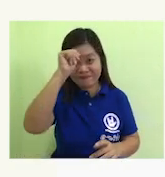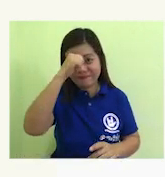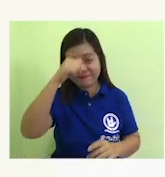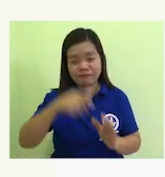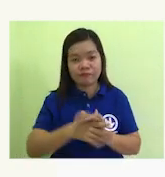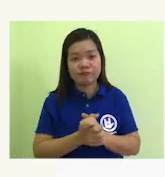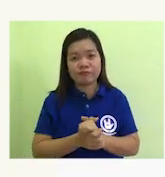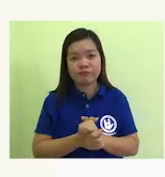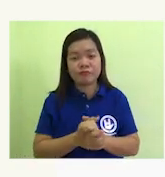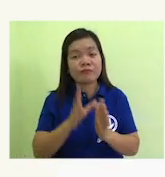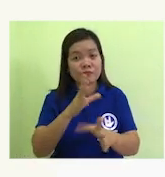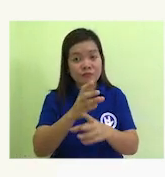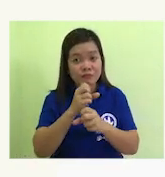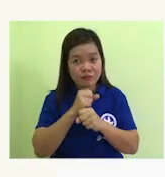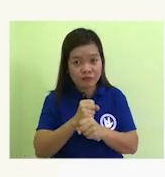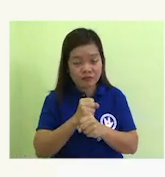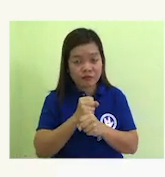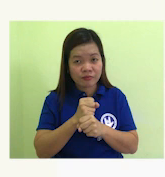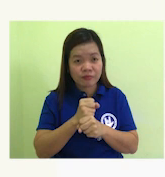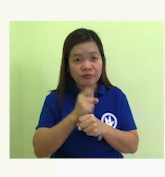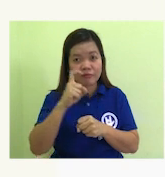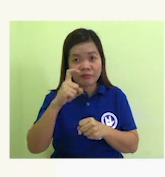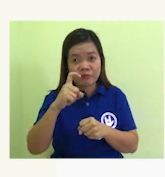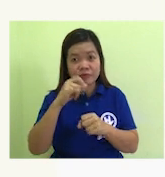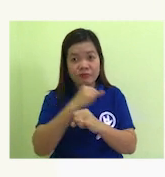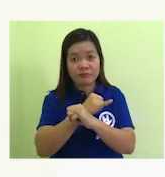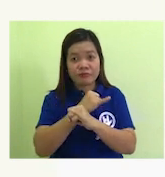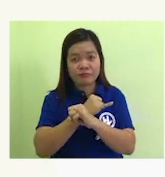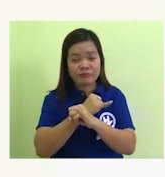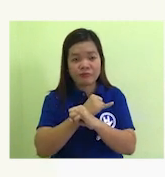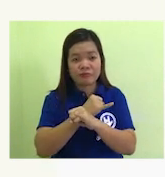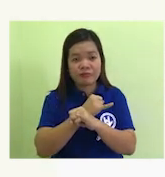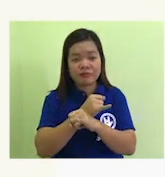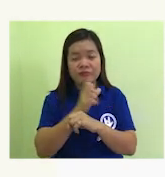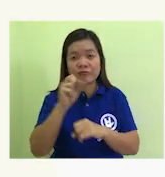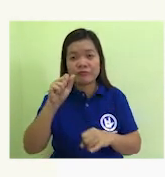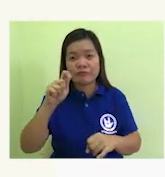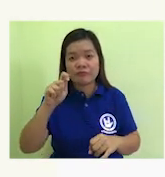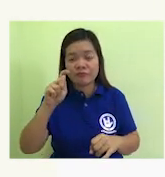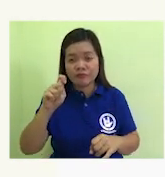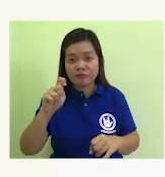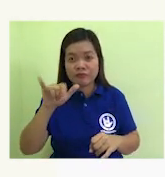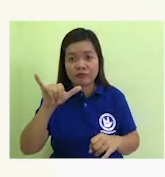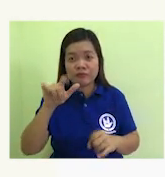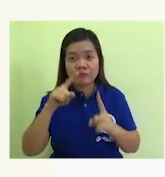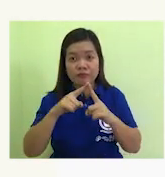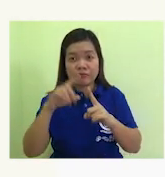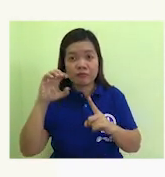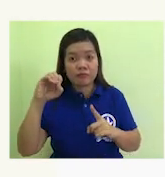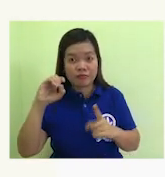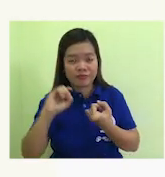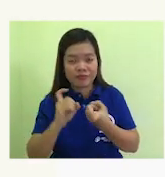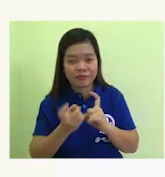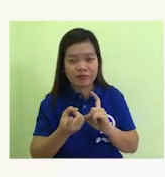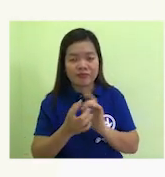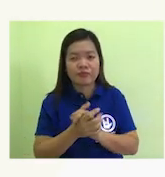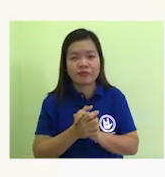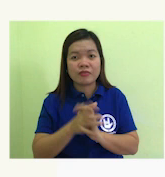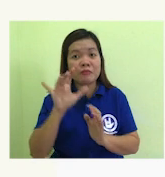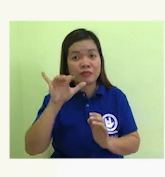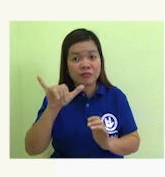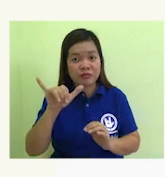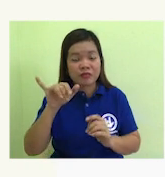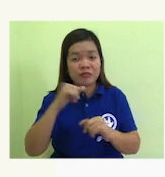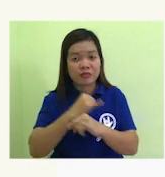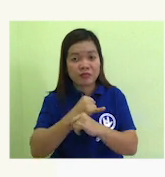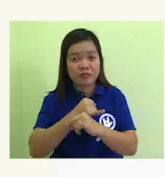Remember, to get the x-intercept, set y to 0. To get the